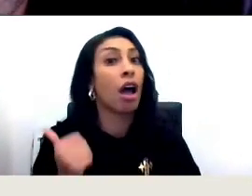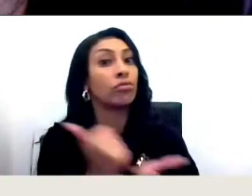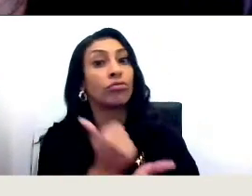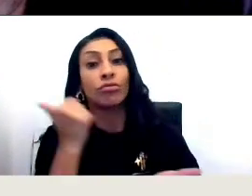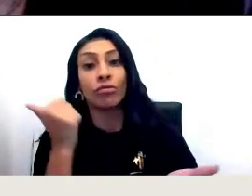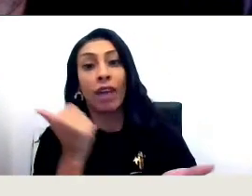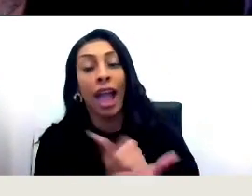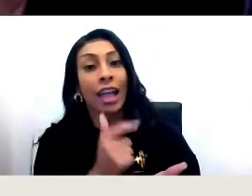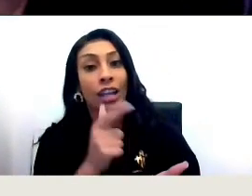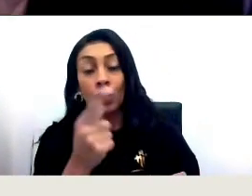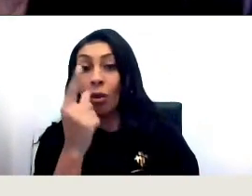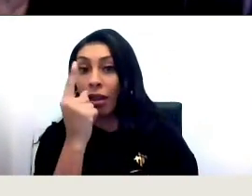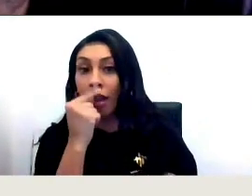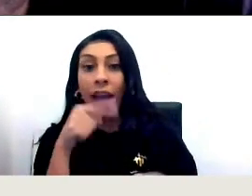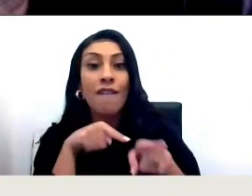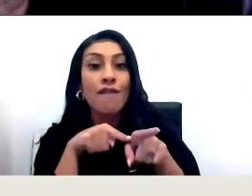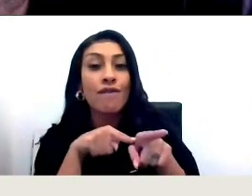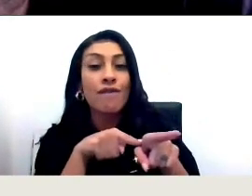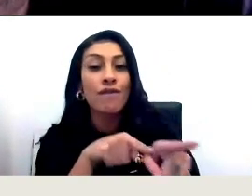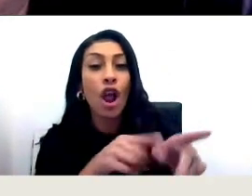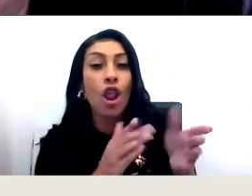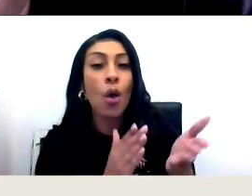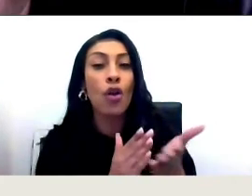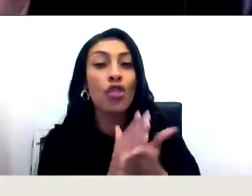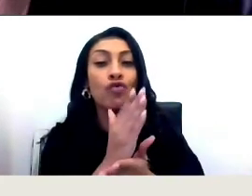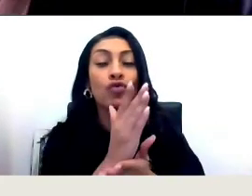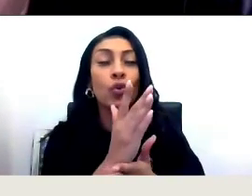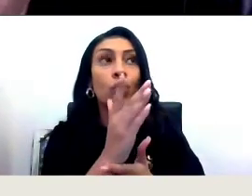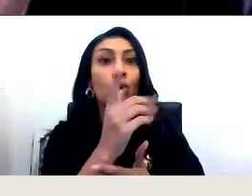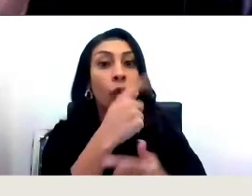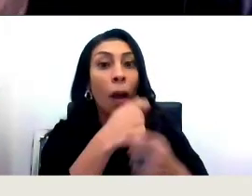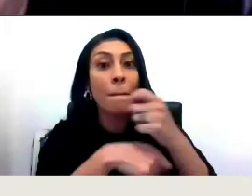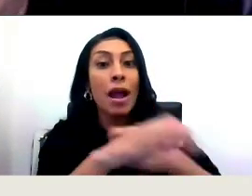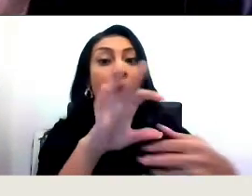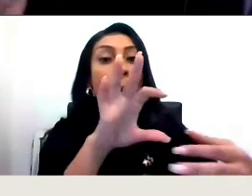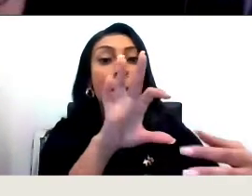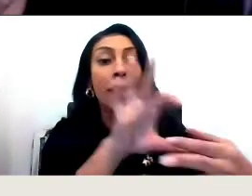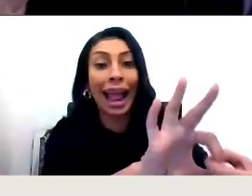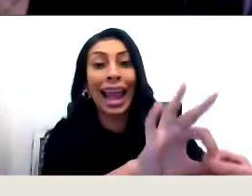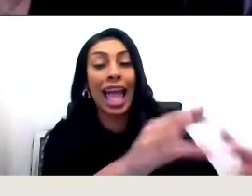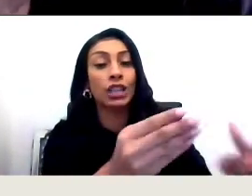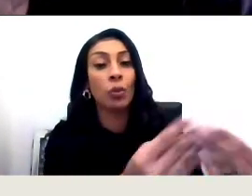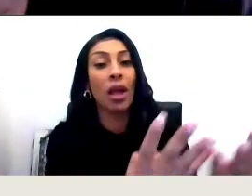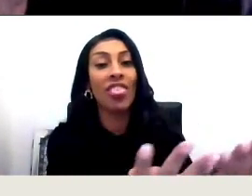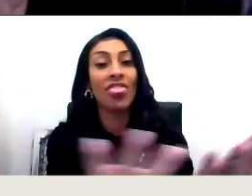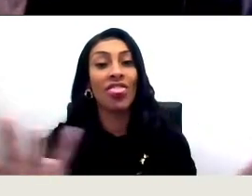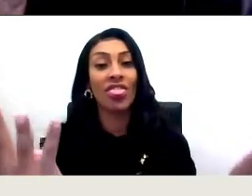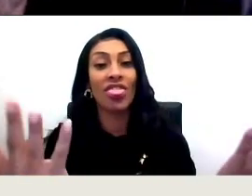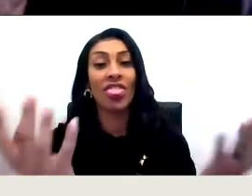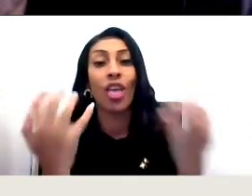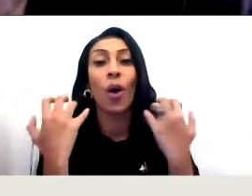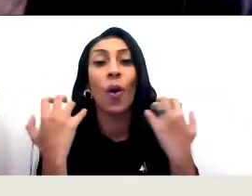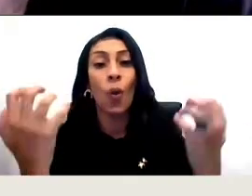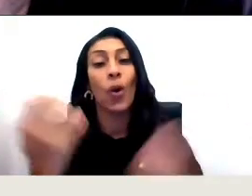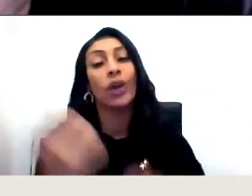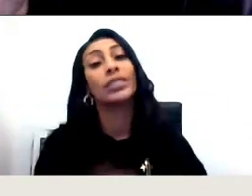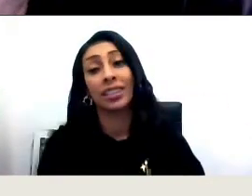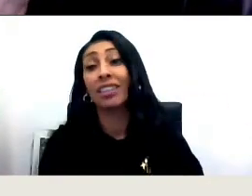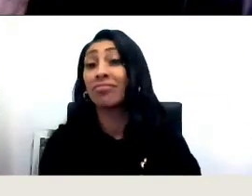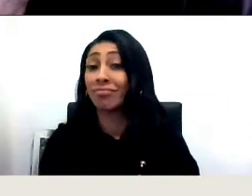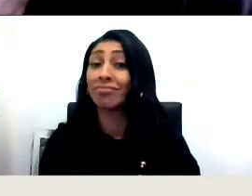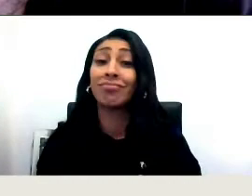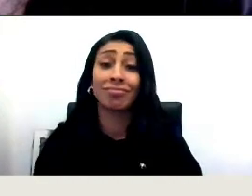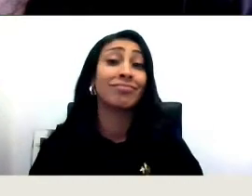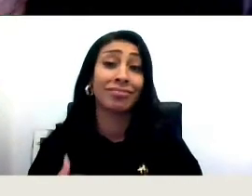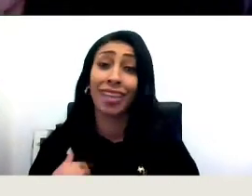through and have that moment of connection, because that, for me, that's the thing I've missed. I've missed the connection. It's beautiful to